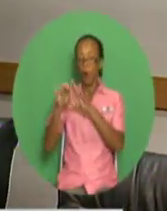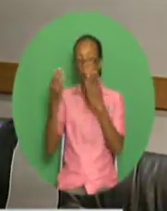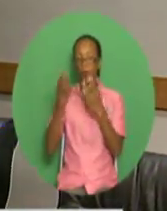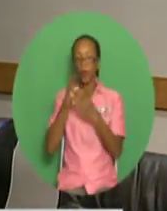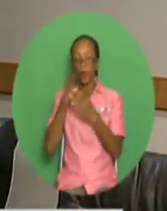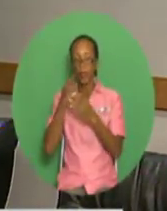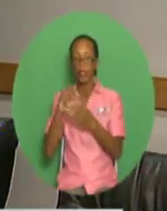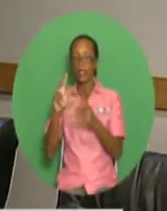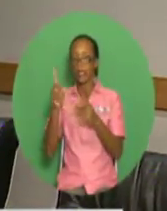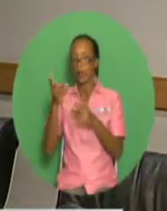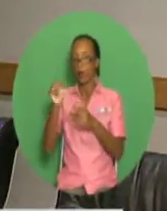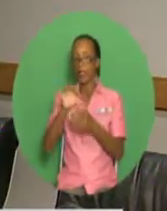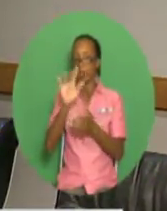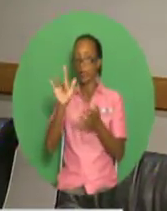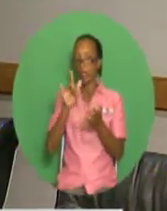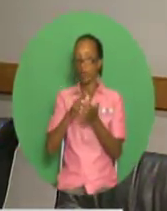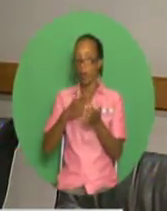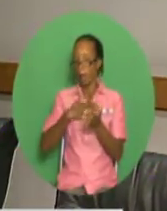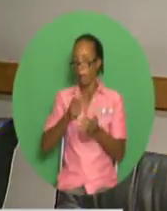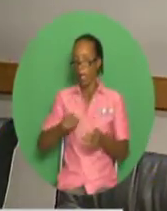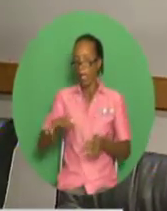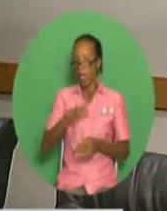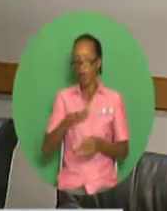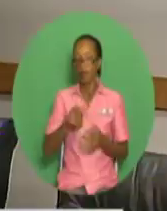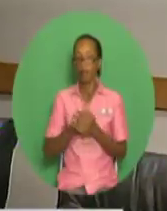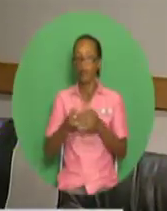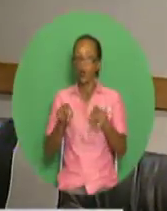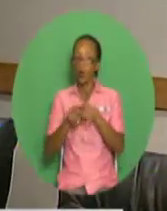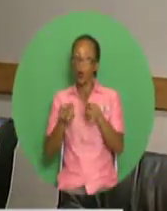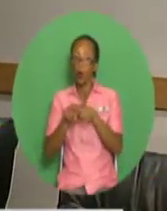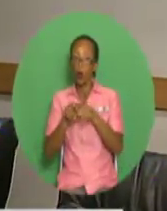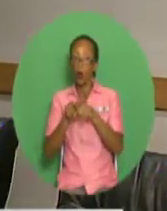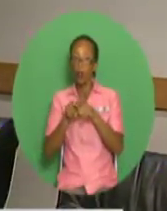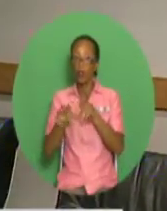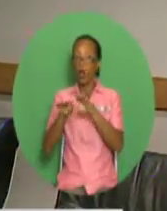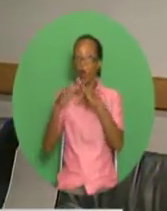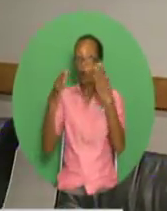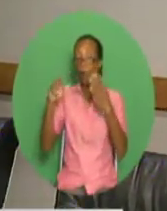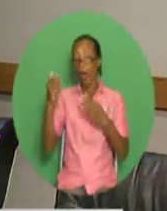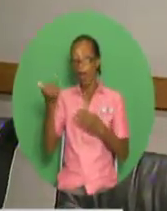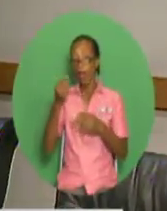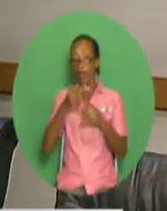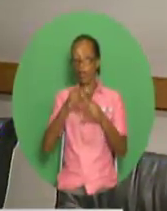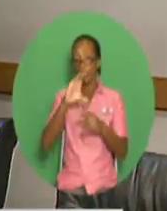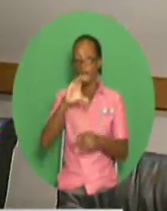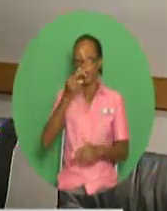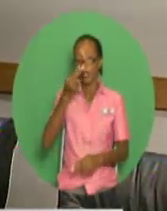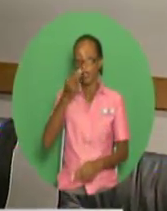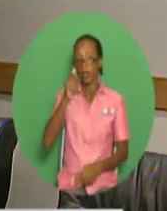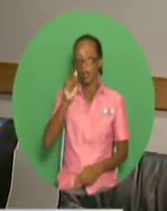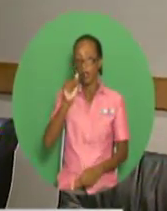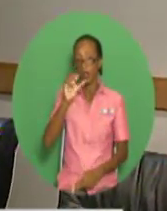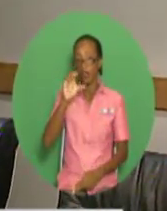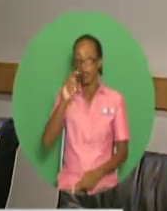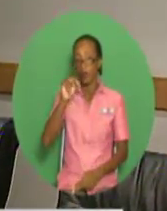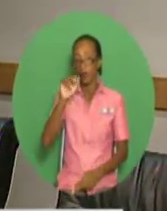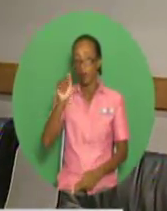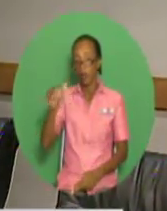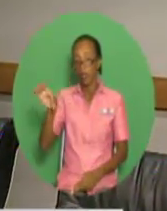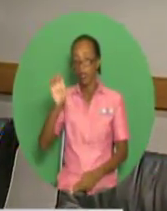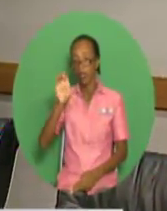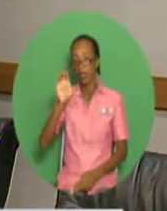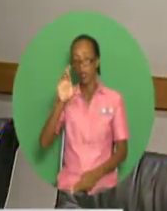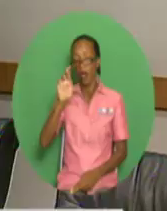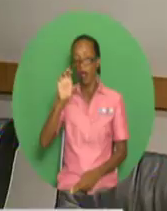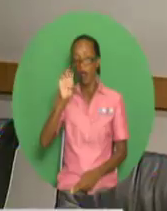Central. He was also in his capacity open Shakonia Crescent, which we were able to house a number of young people as well. That sat down there